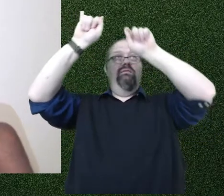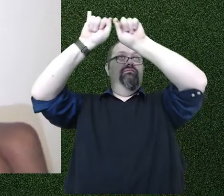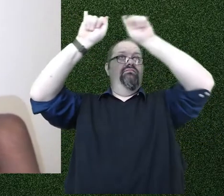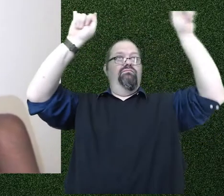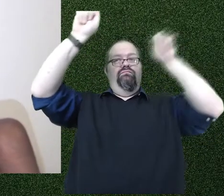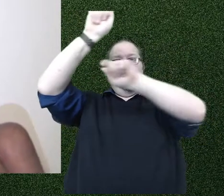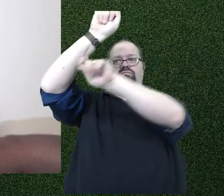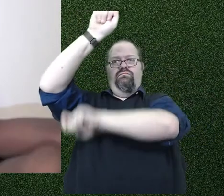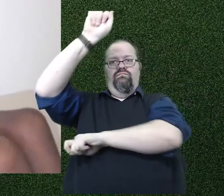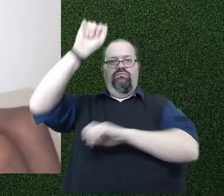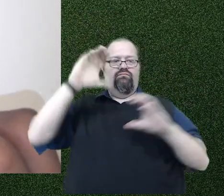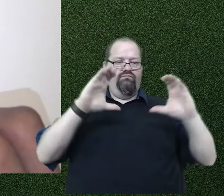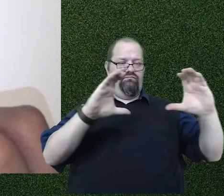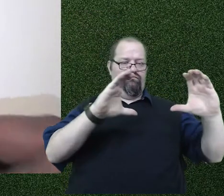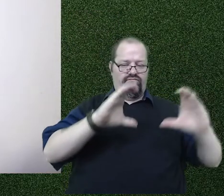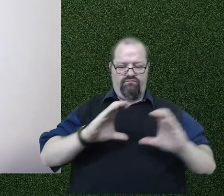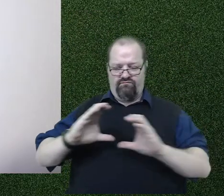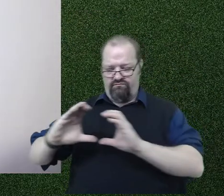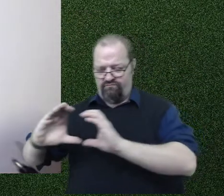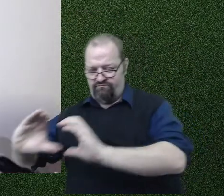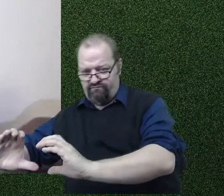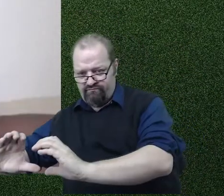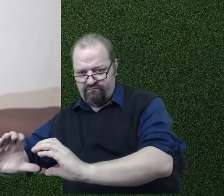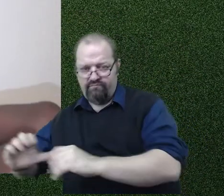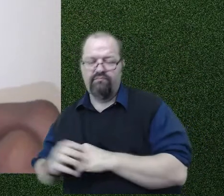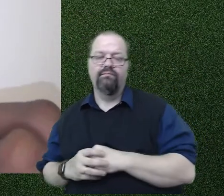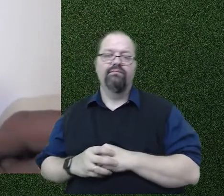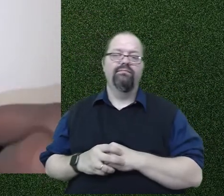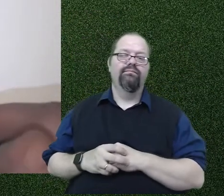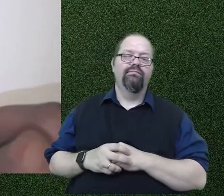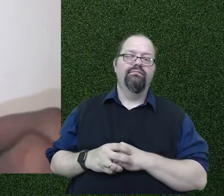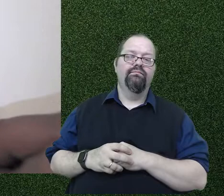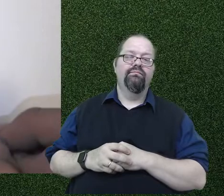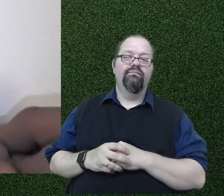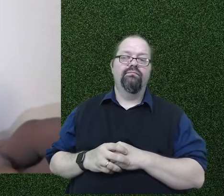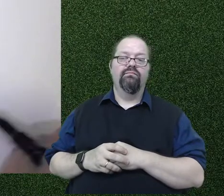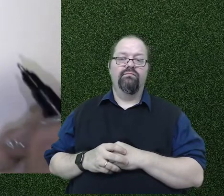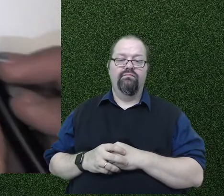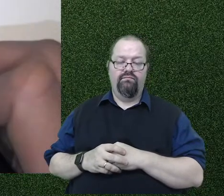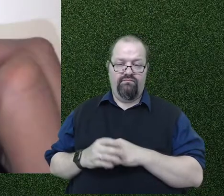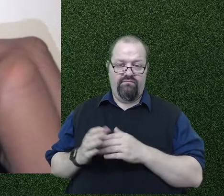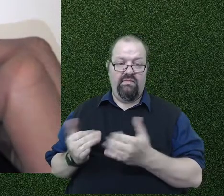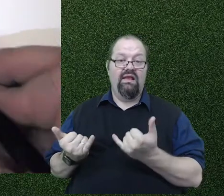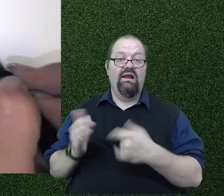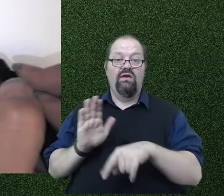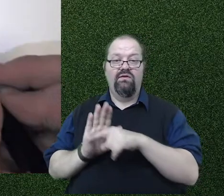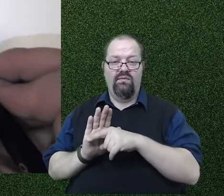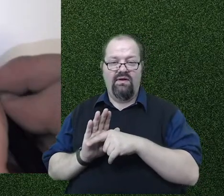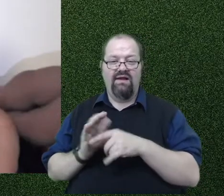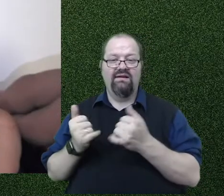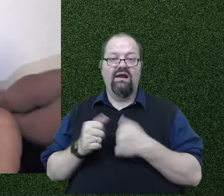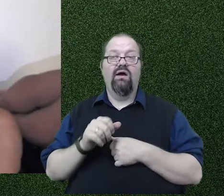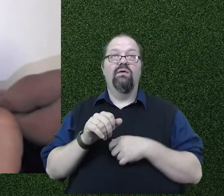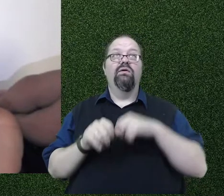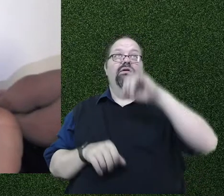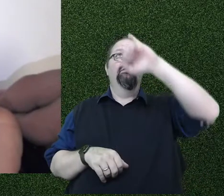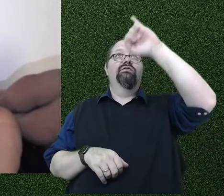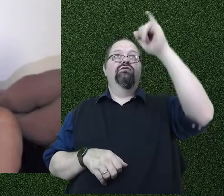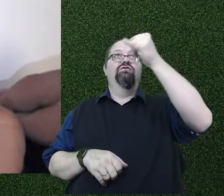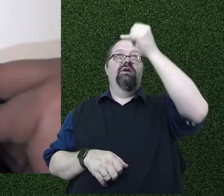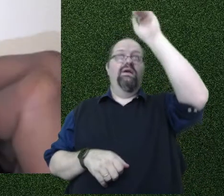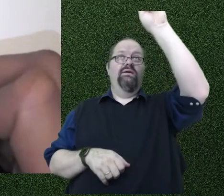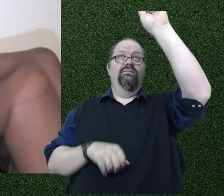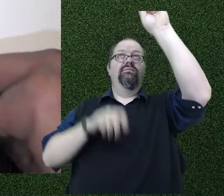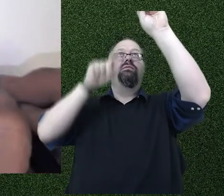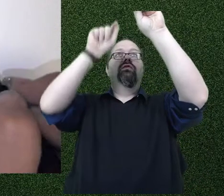Take that 2 by 2 determinant, multiply it by I hat. Then subtract. Cross out the row and column containing j